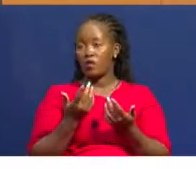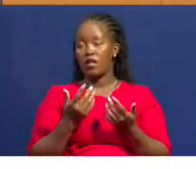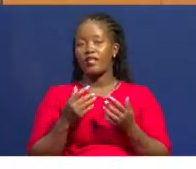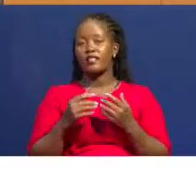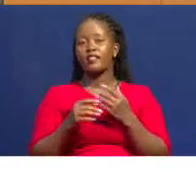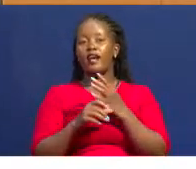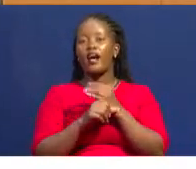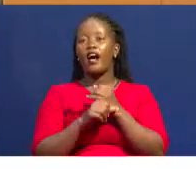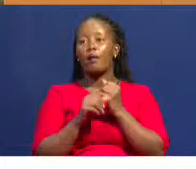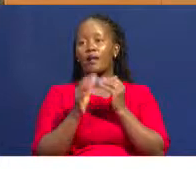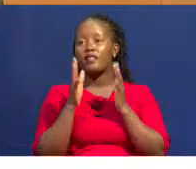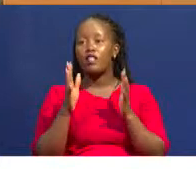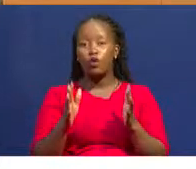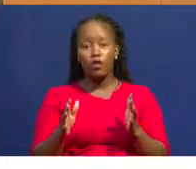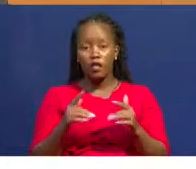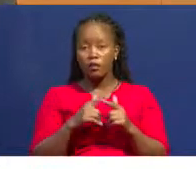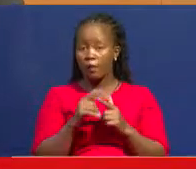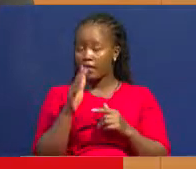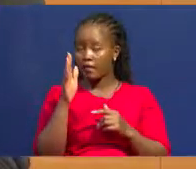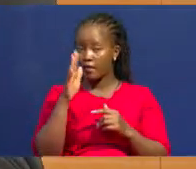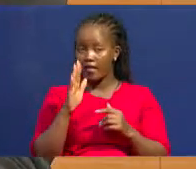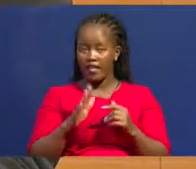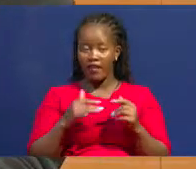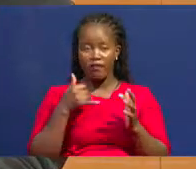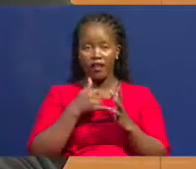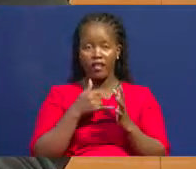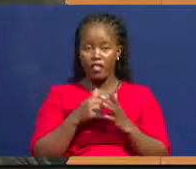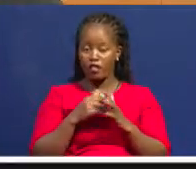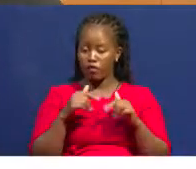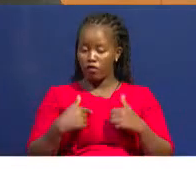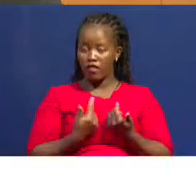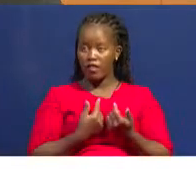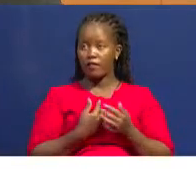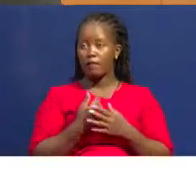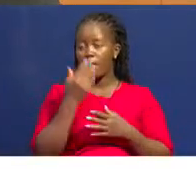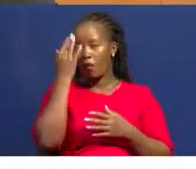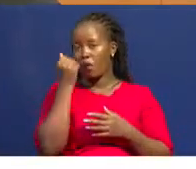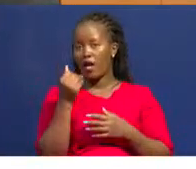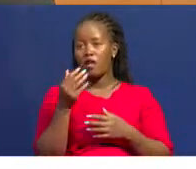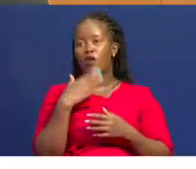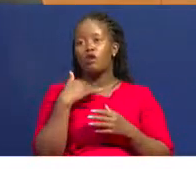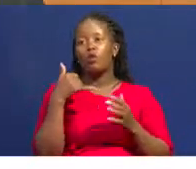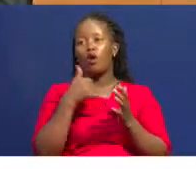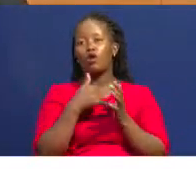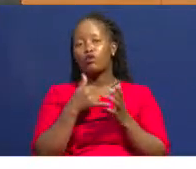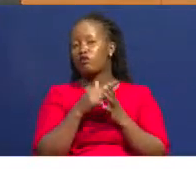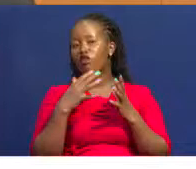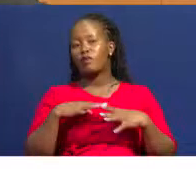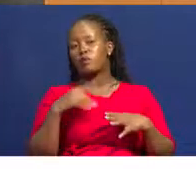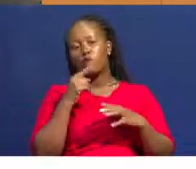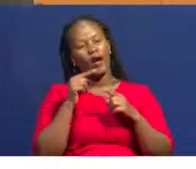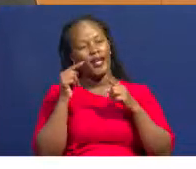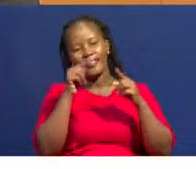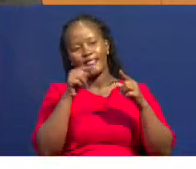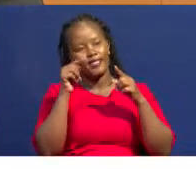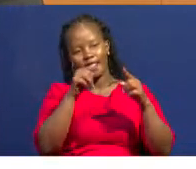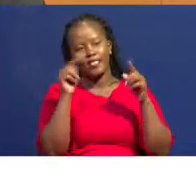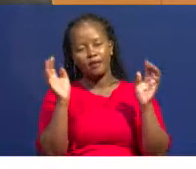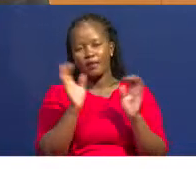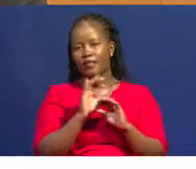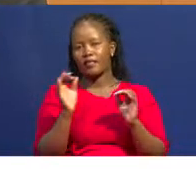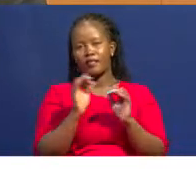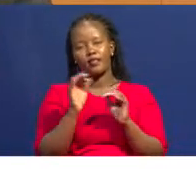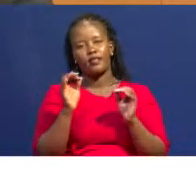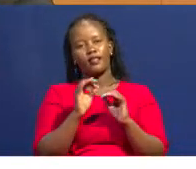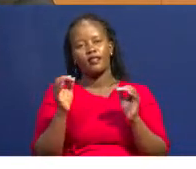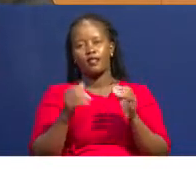stakeholder. They never involved us because they don't involve the critics. They want to bring the people, you just tell them, this is what you want to do.